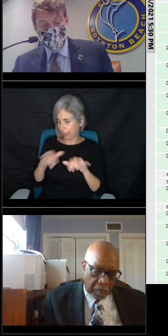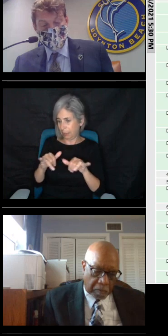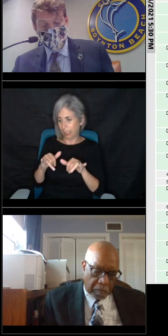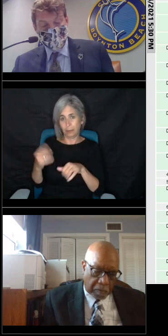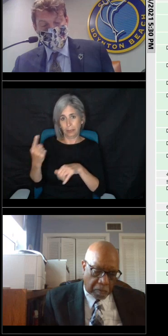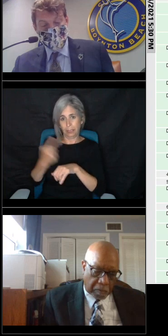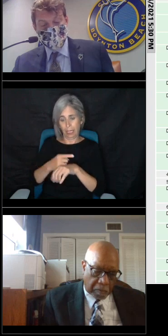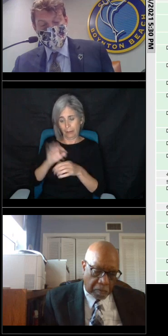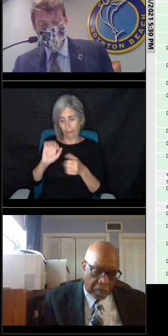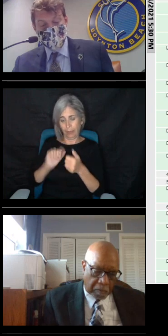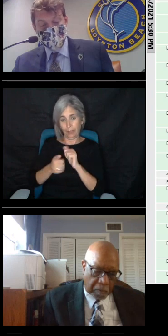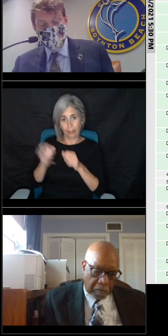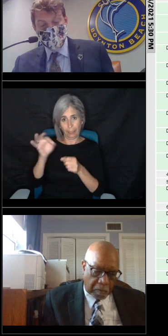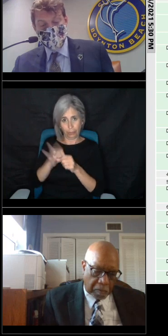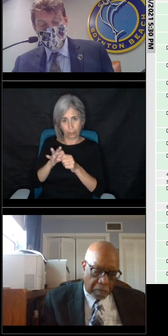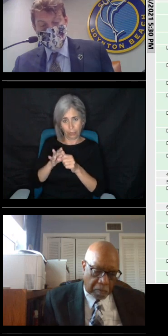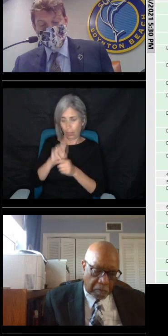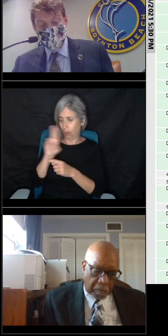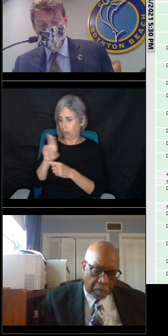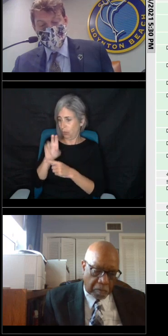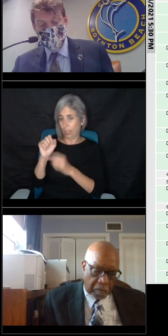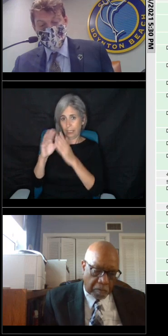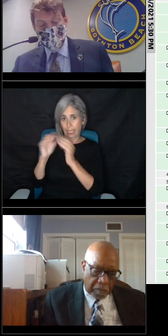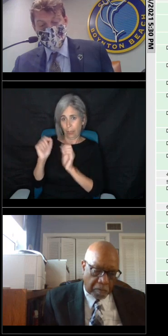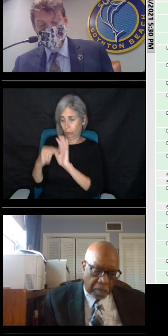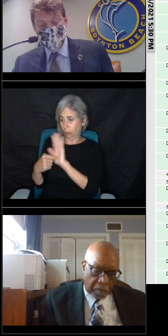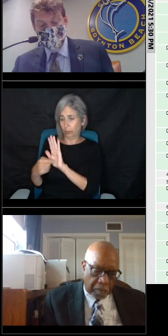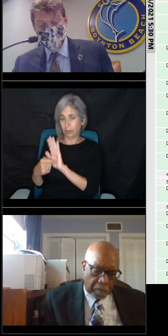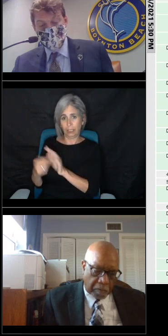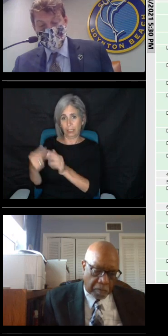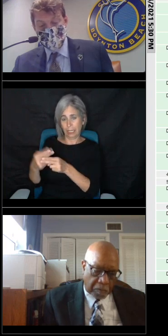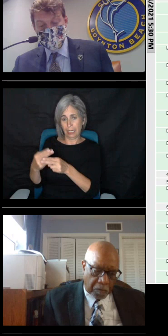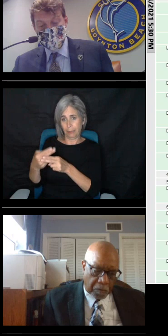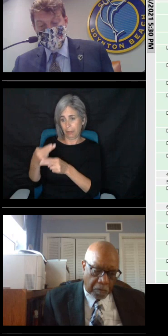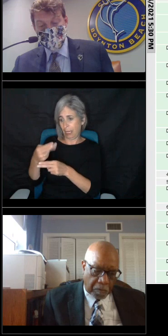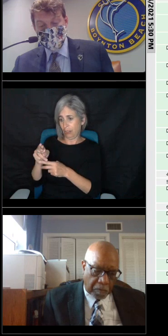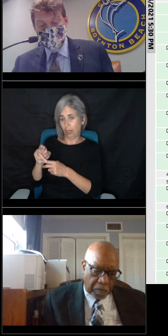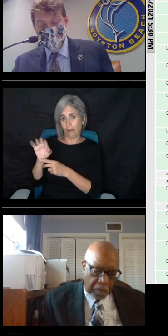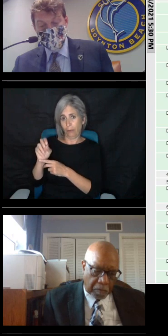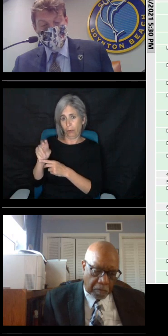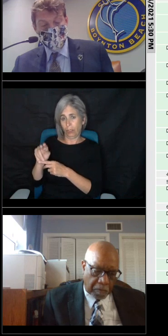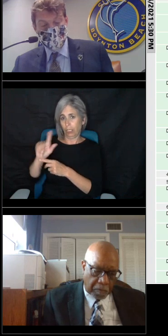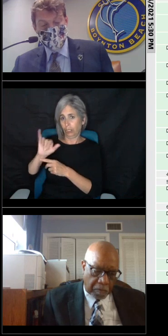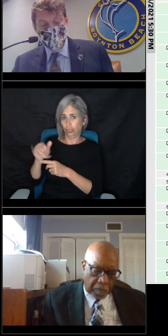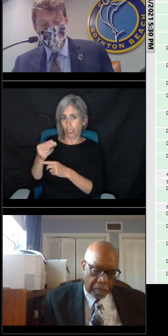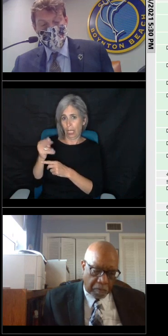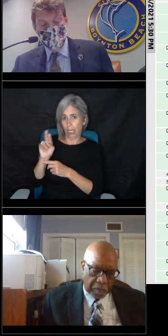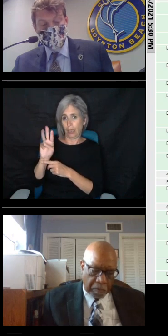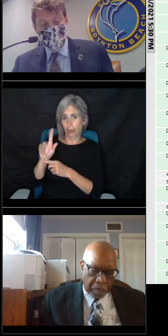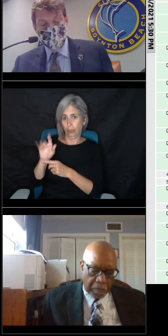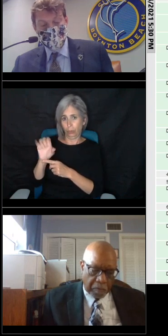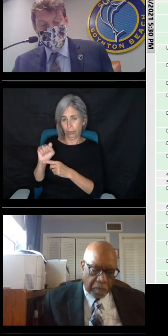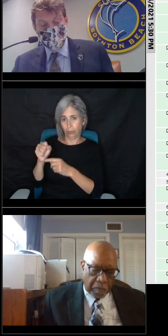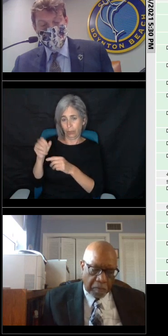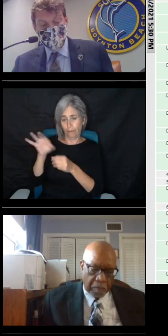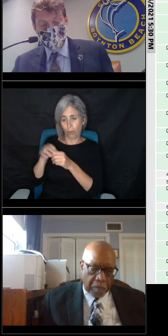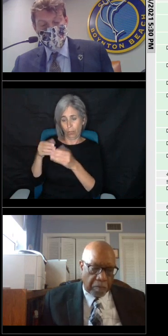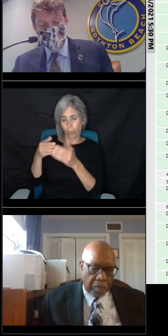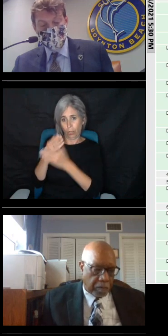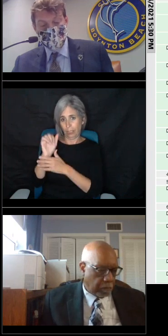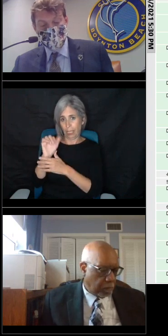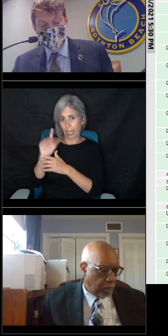elections. And whereas the U.S. House of Representatives renamed H.R. 4 John Lewis Voting Rights Advancement Act in honor of